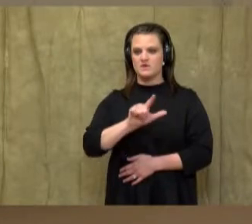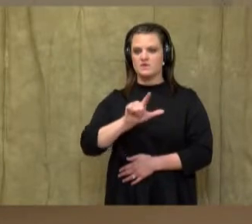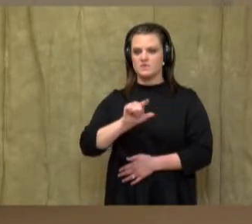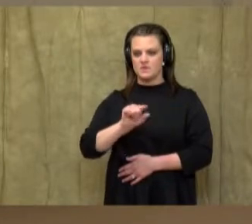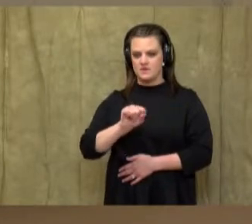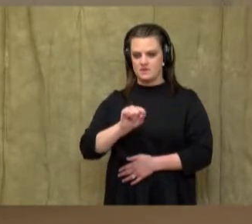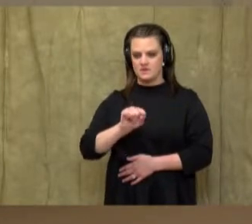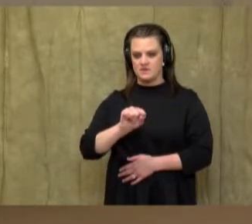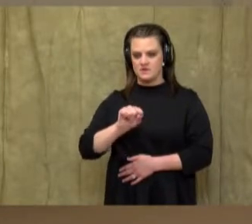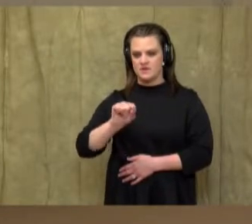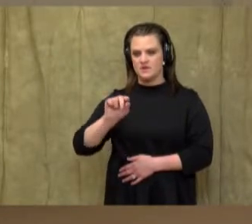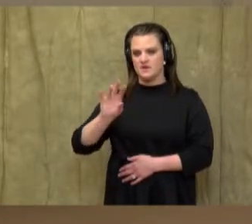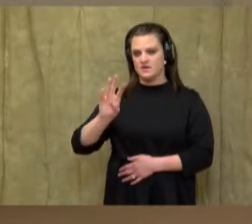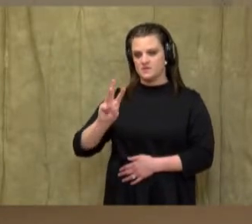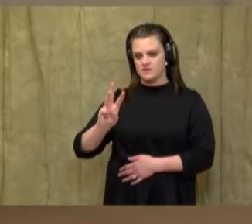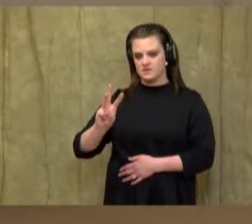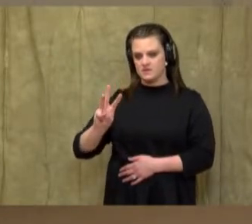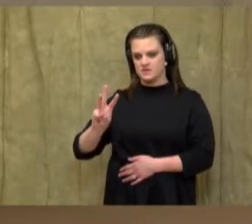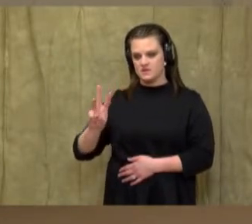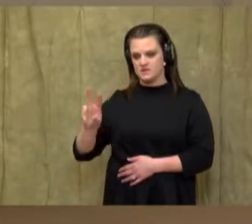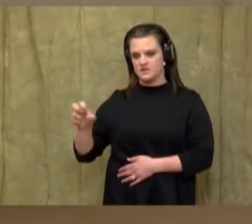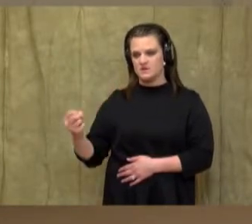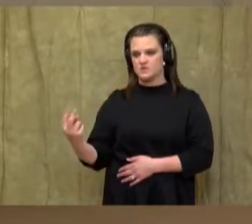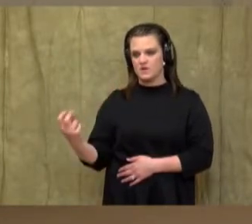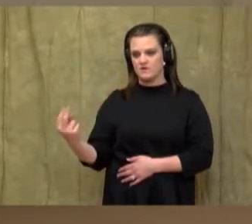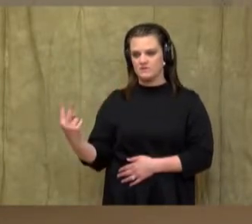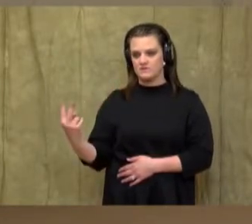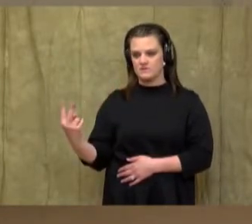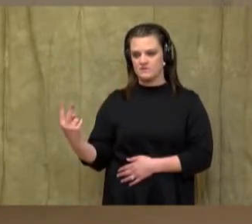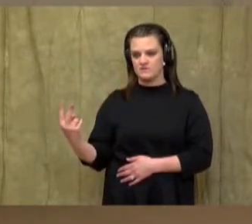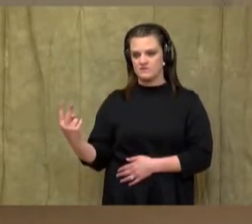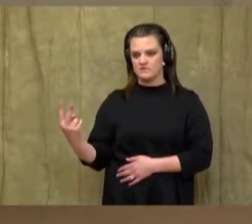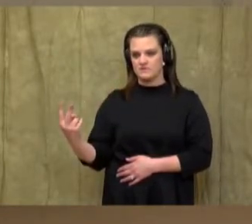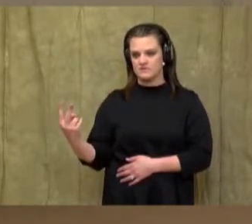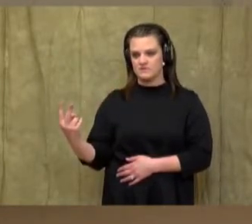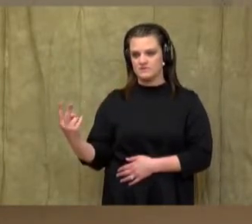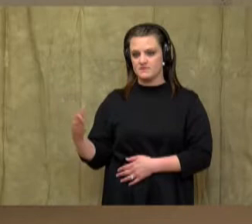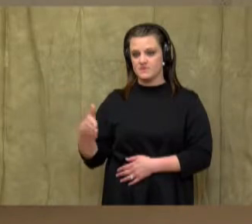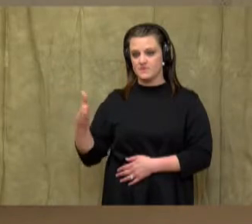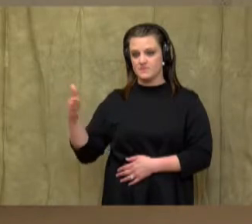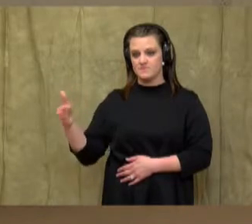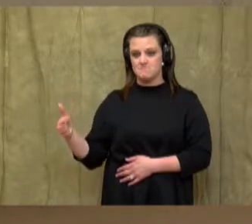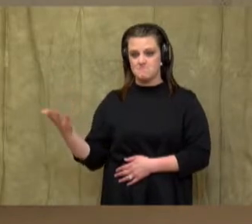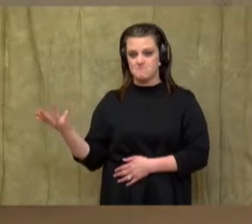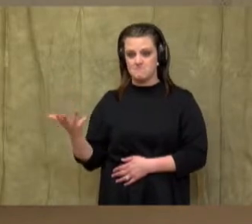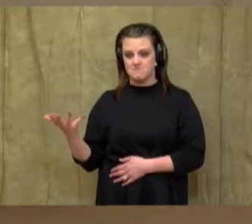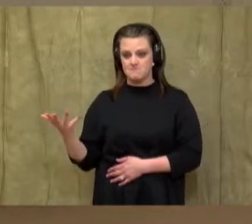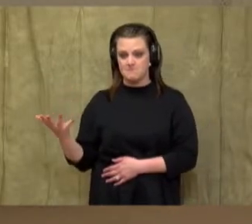20, 16, 12. What would be next?